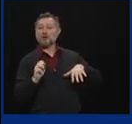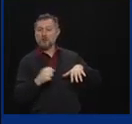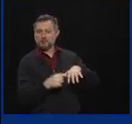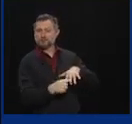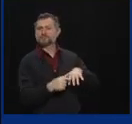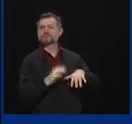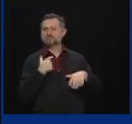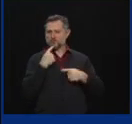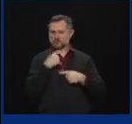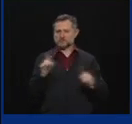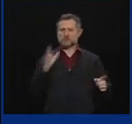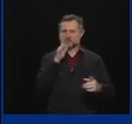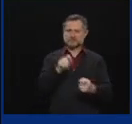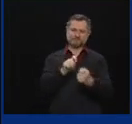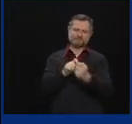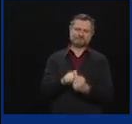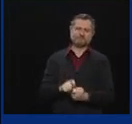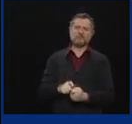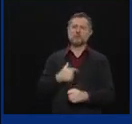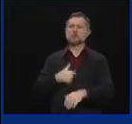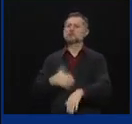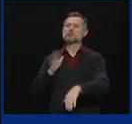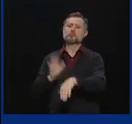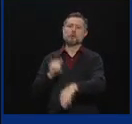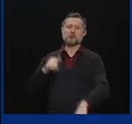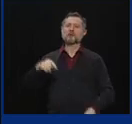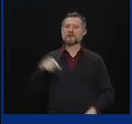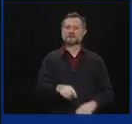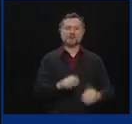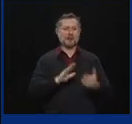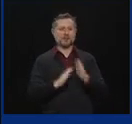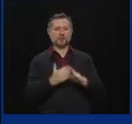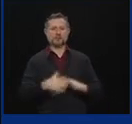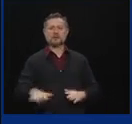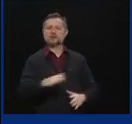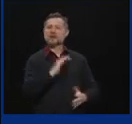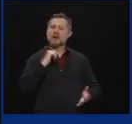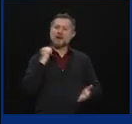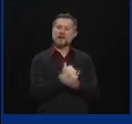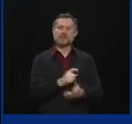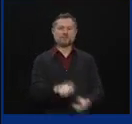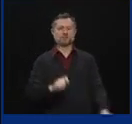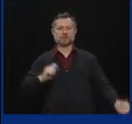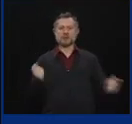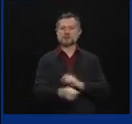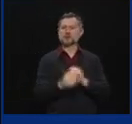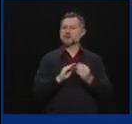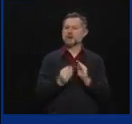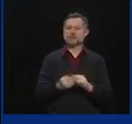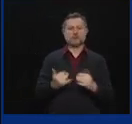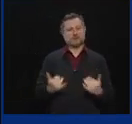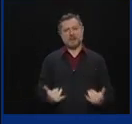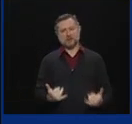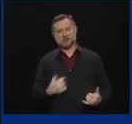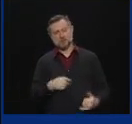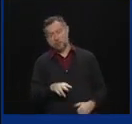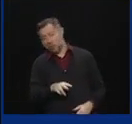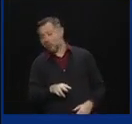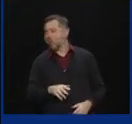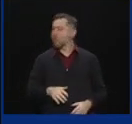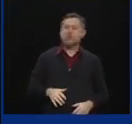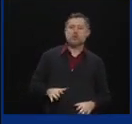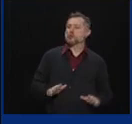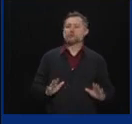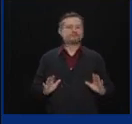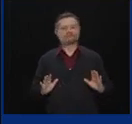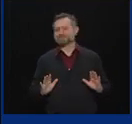call to this community to help us change that dynamic now. We are heading into a vulnerable time. I